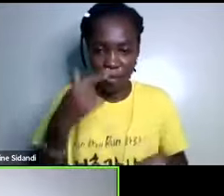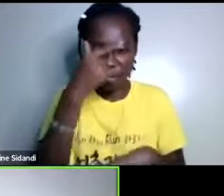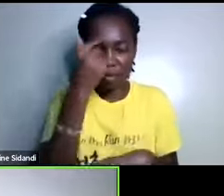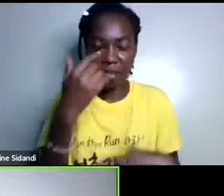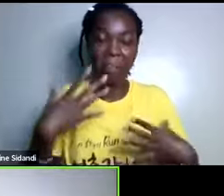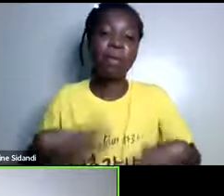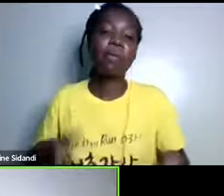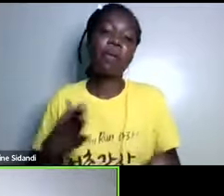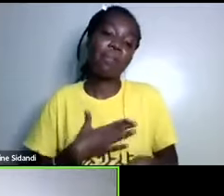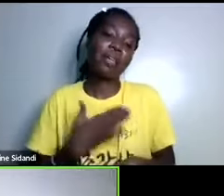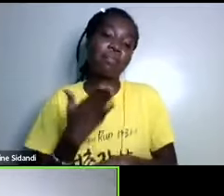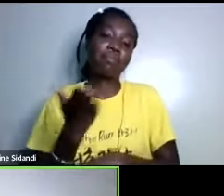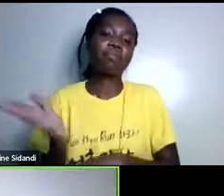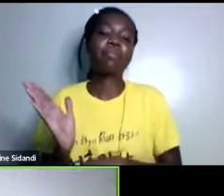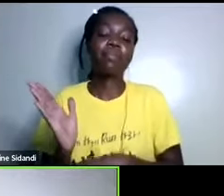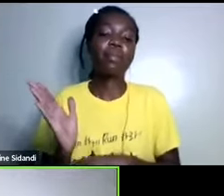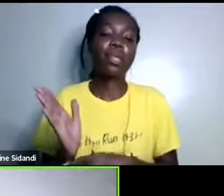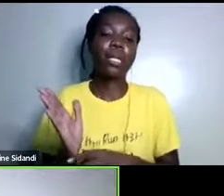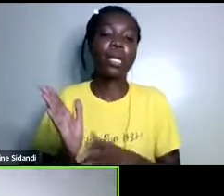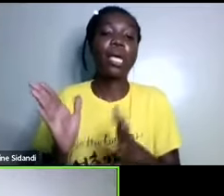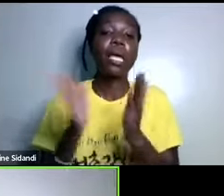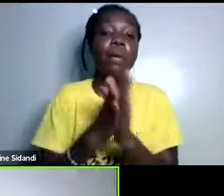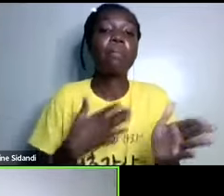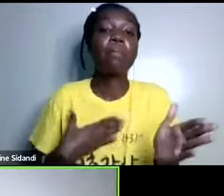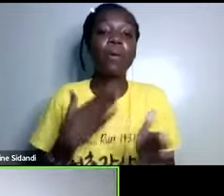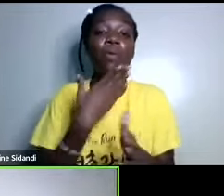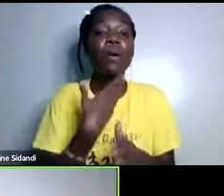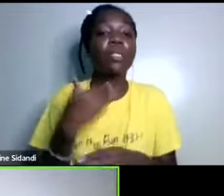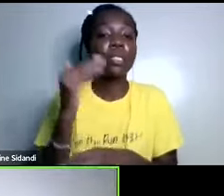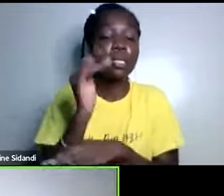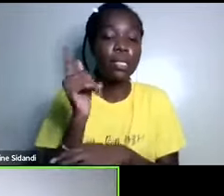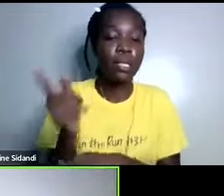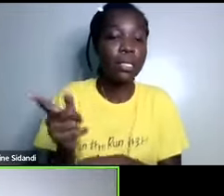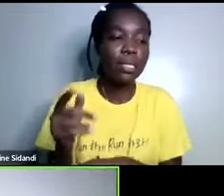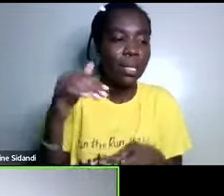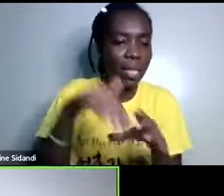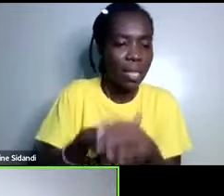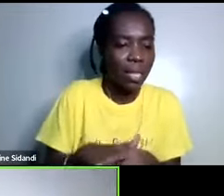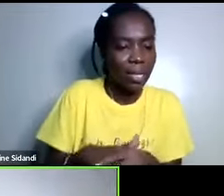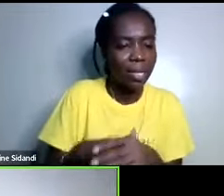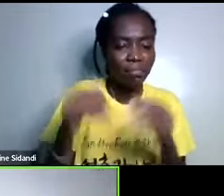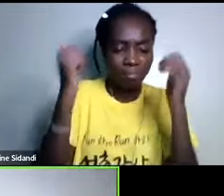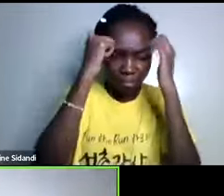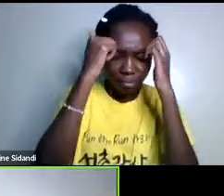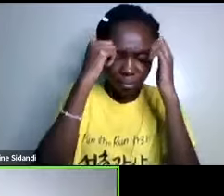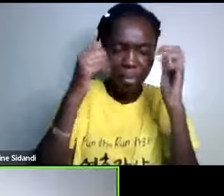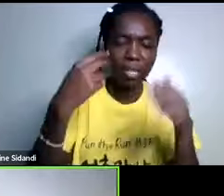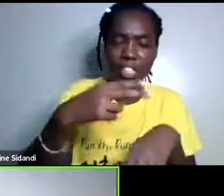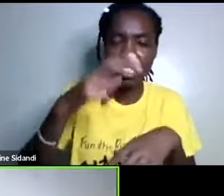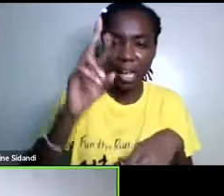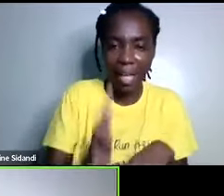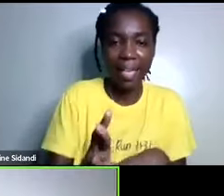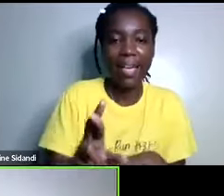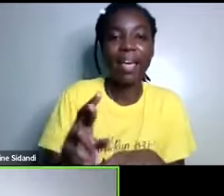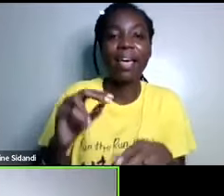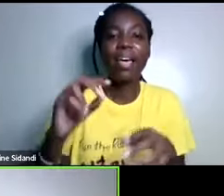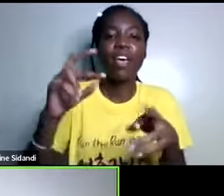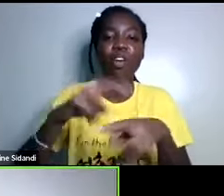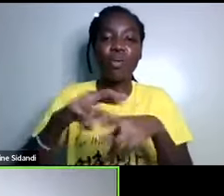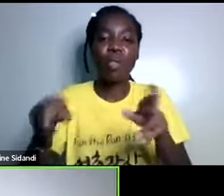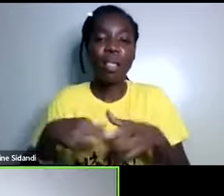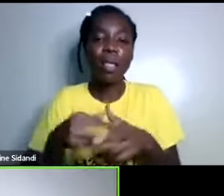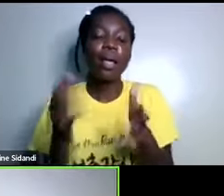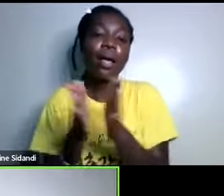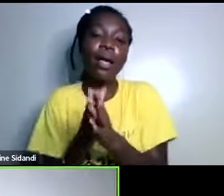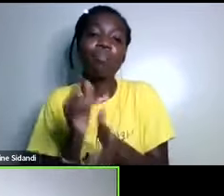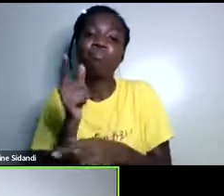just ask this. I'm in career and executive leadership HR strategy. Does this work for such a business? I have been relying